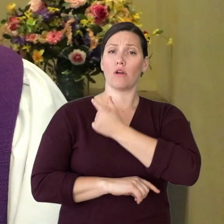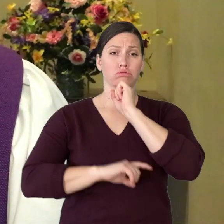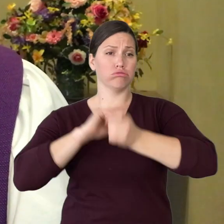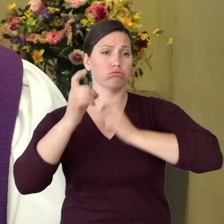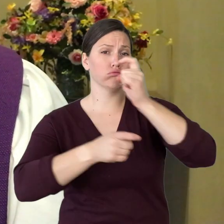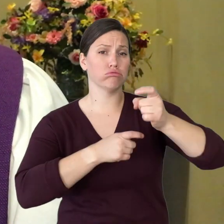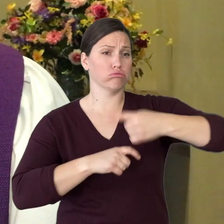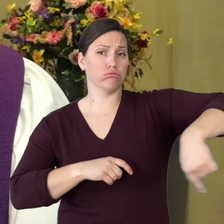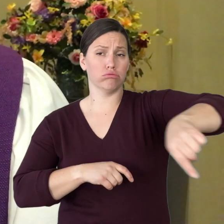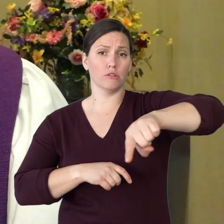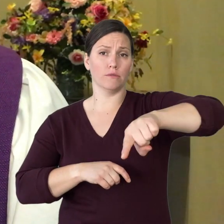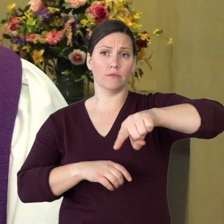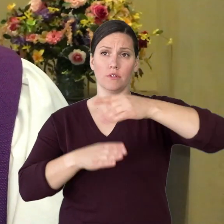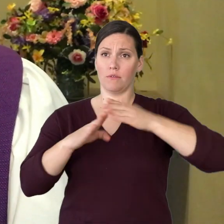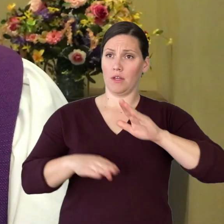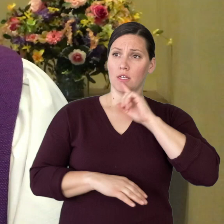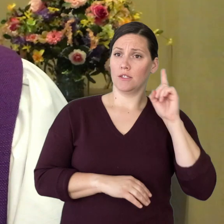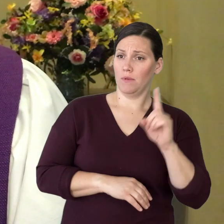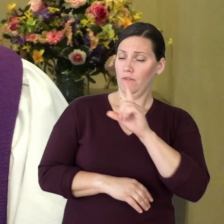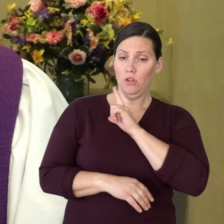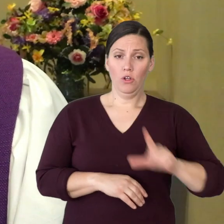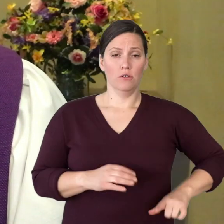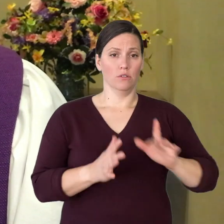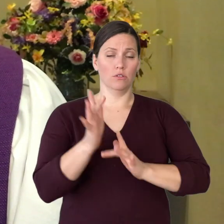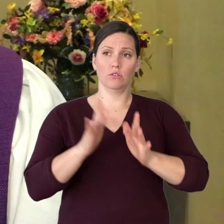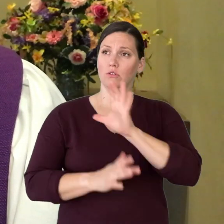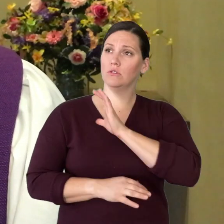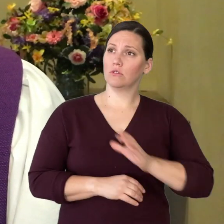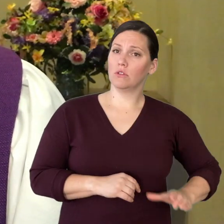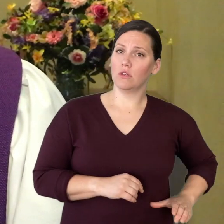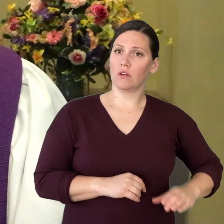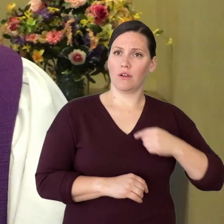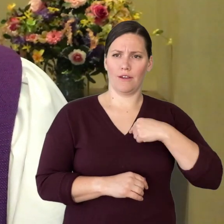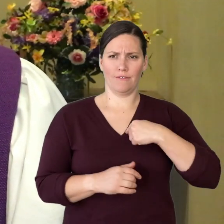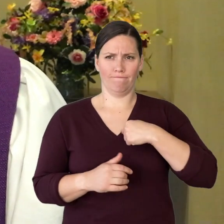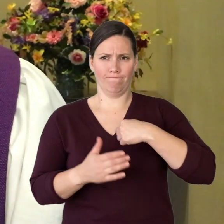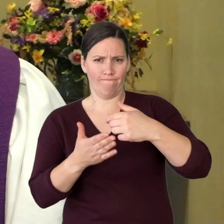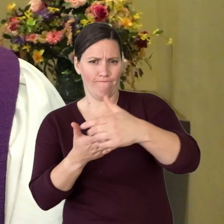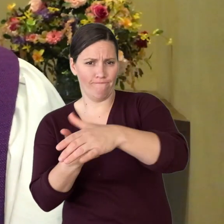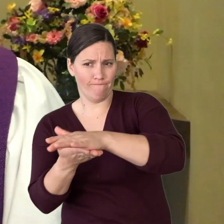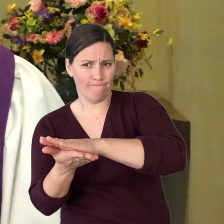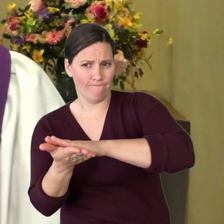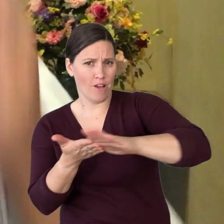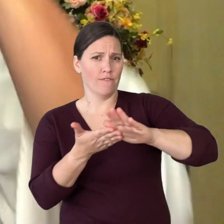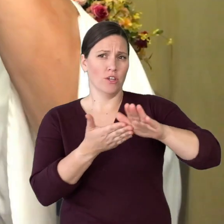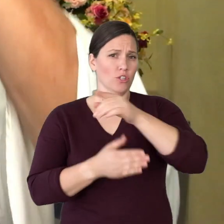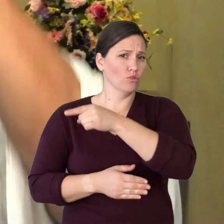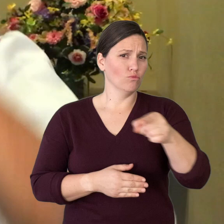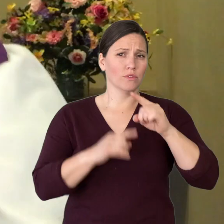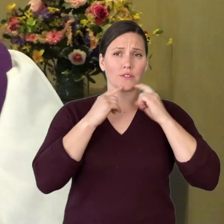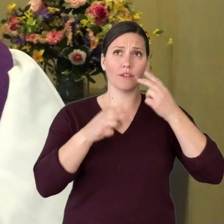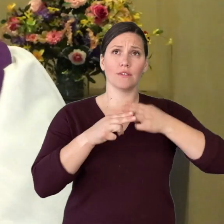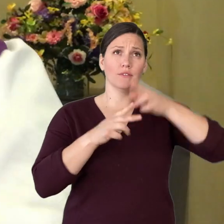unto all of you. And in the stead and by the command of our Lord Jesus Christ, I forgive you all of your sins in